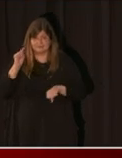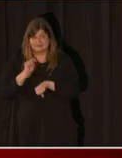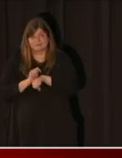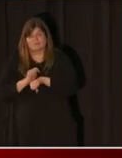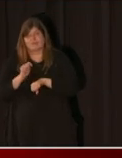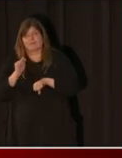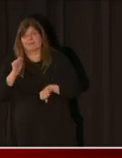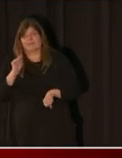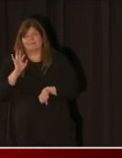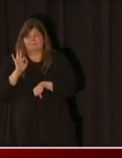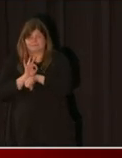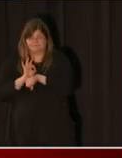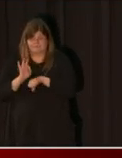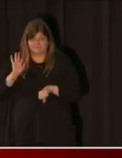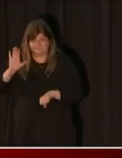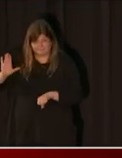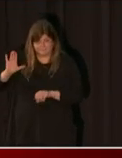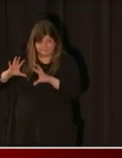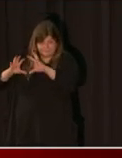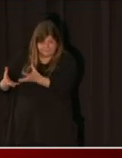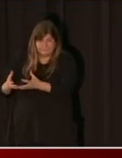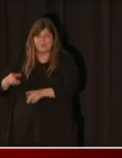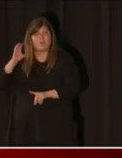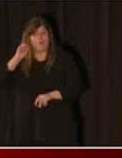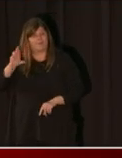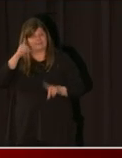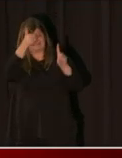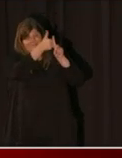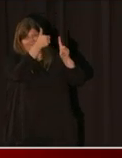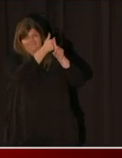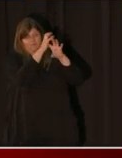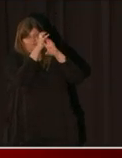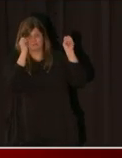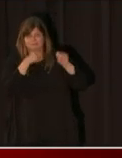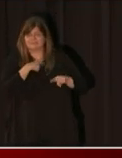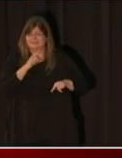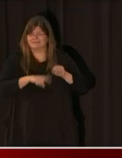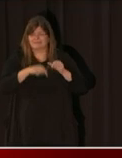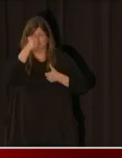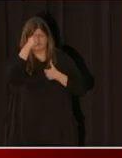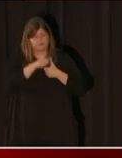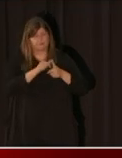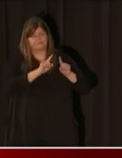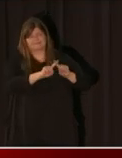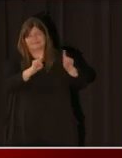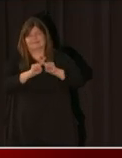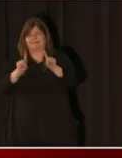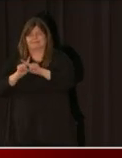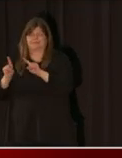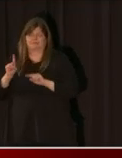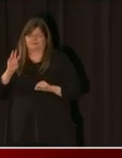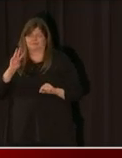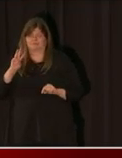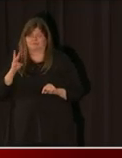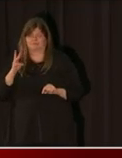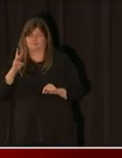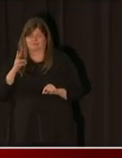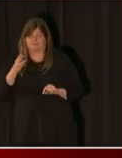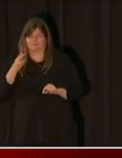president himself. I can't remember all of the White House calls I've been on. If I get out of here, I can get on another one.